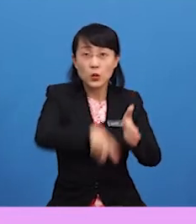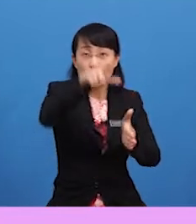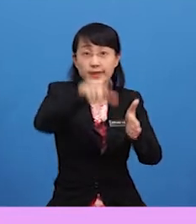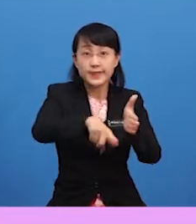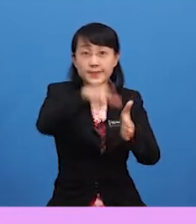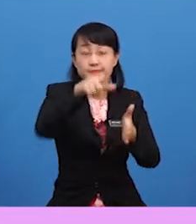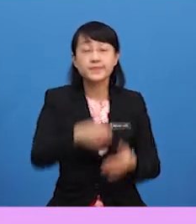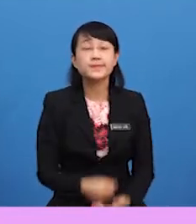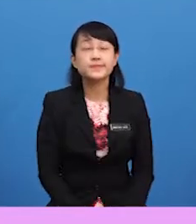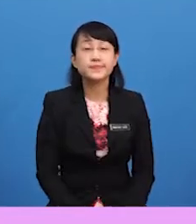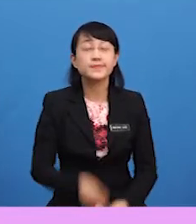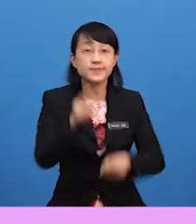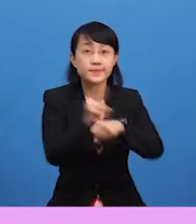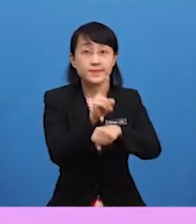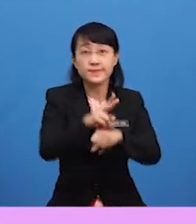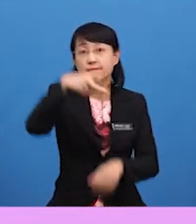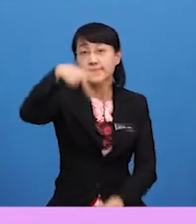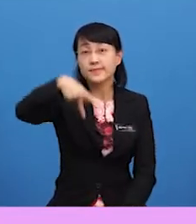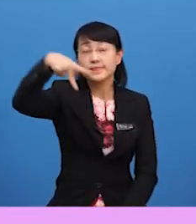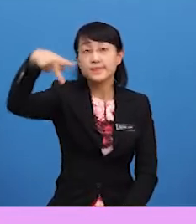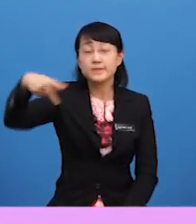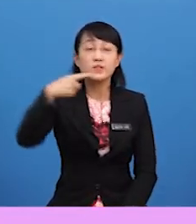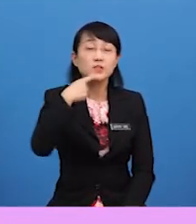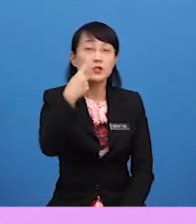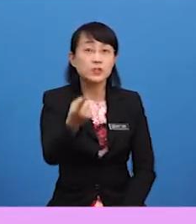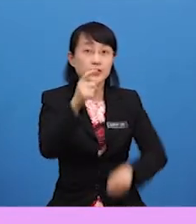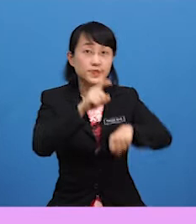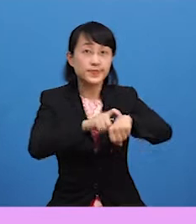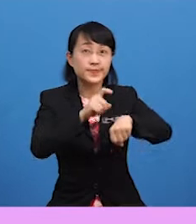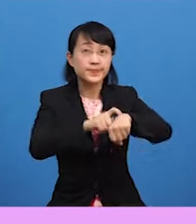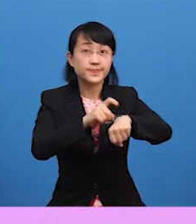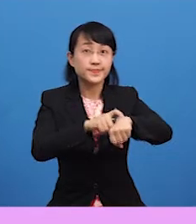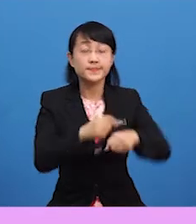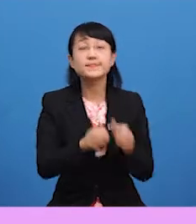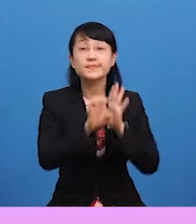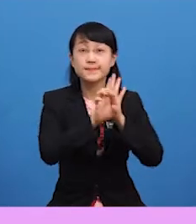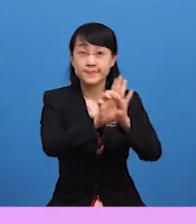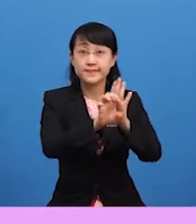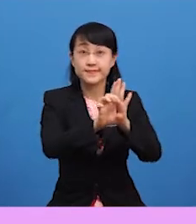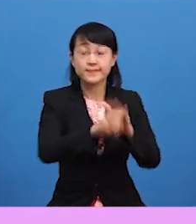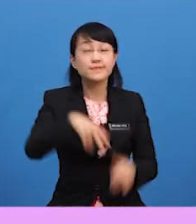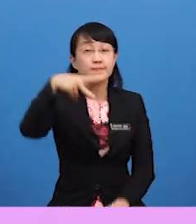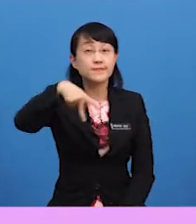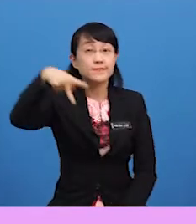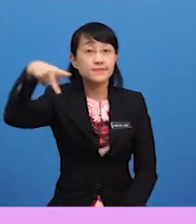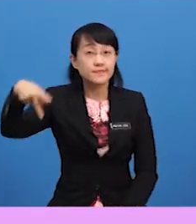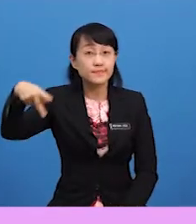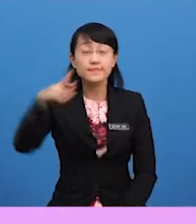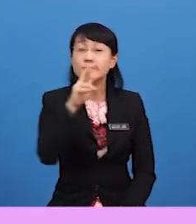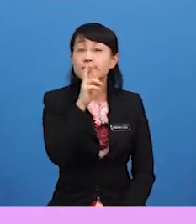We also use prepositions to tell time. Some examples of prepositions